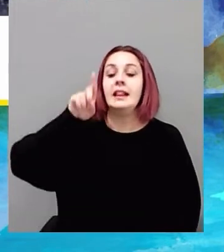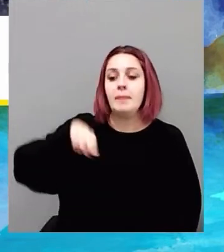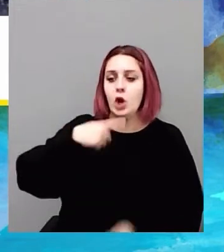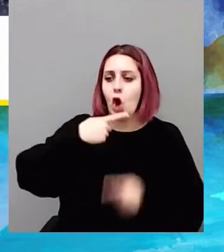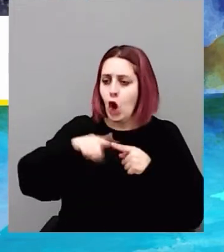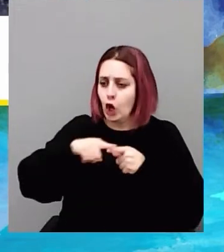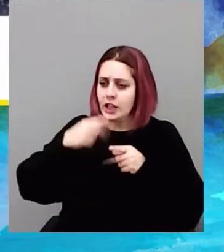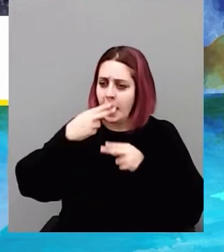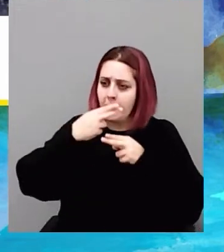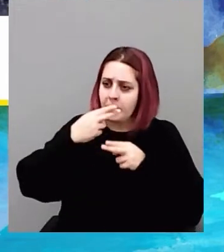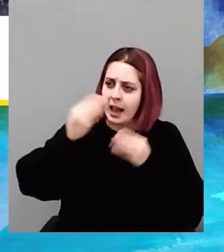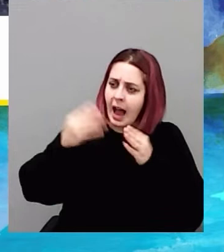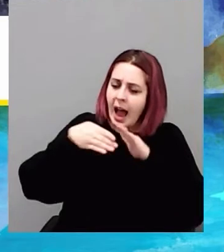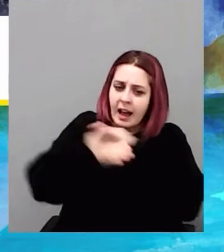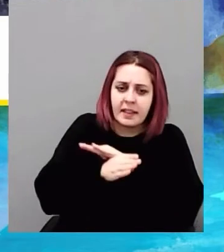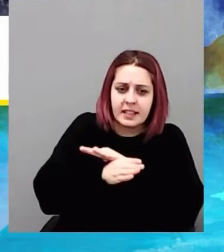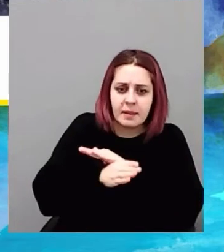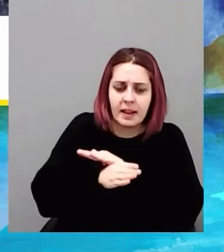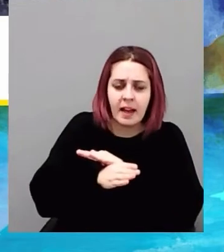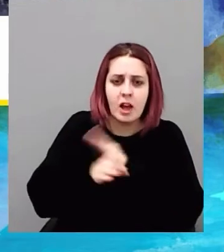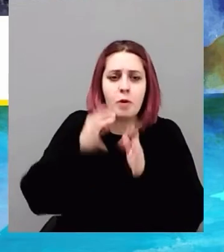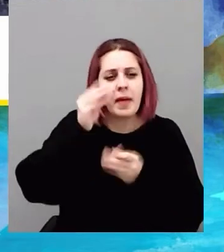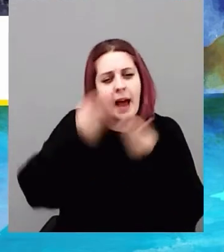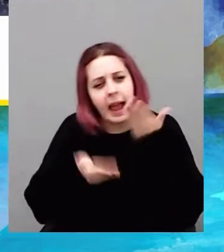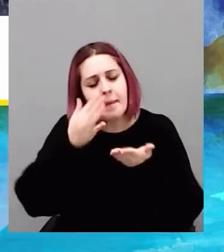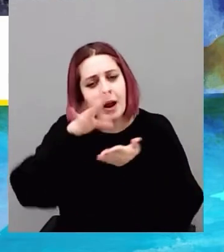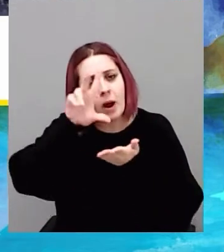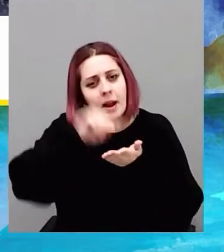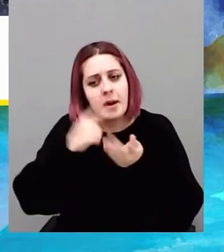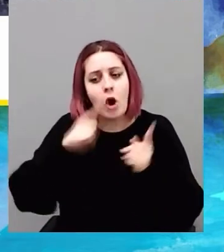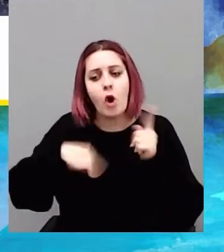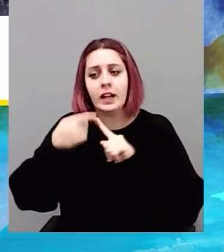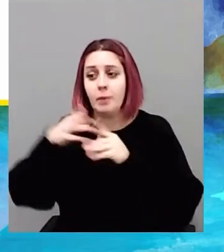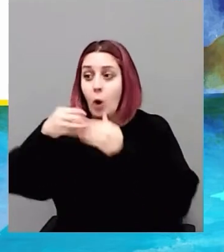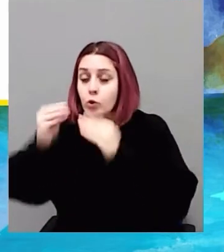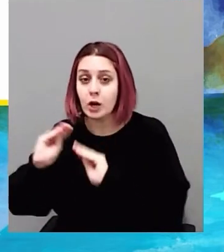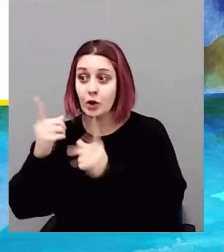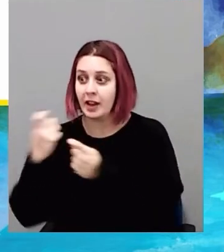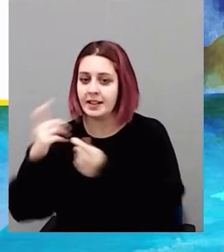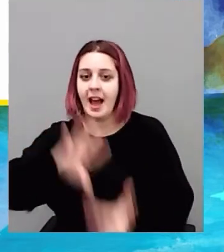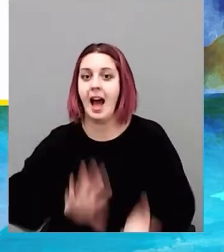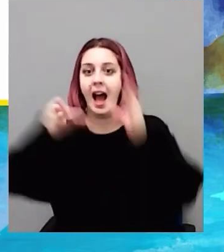to the needs of their users, the citizens and the visitors.